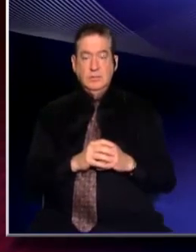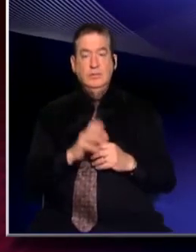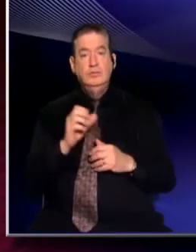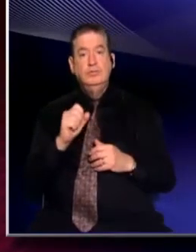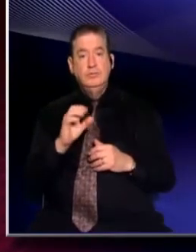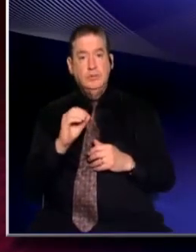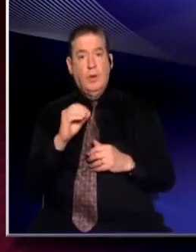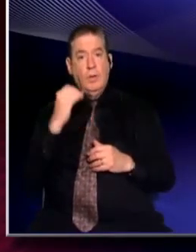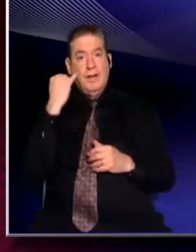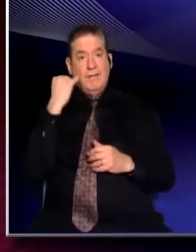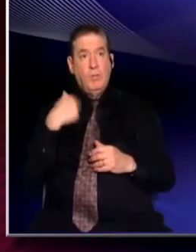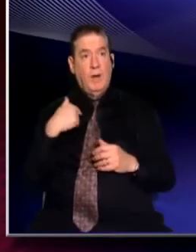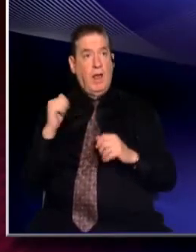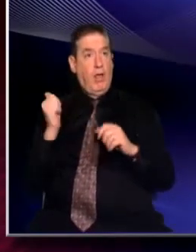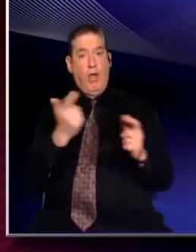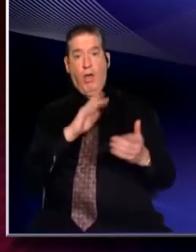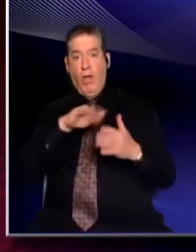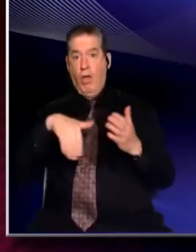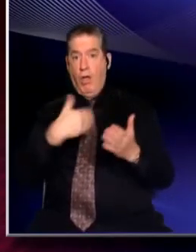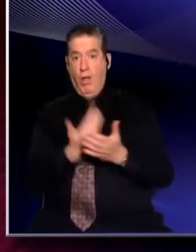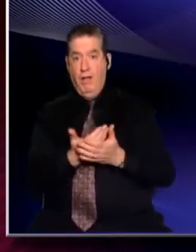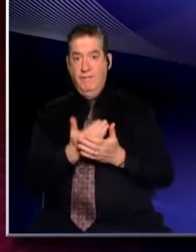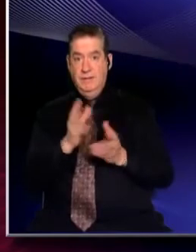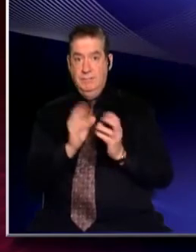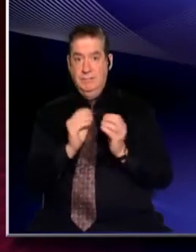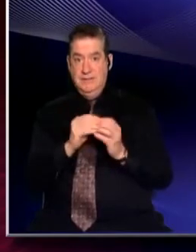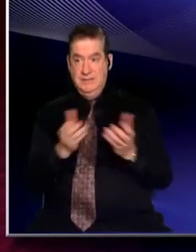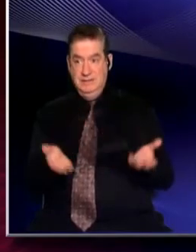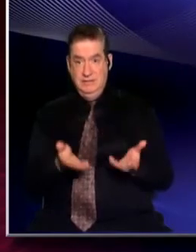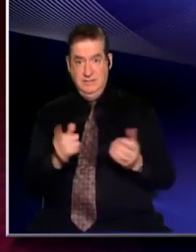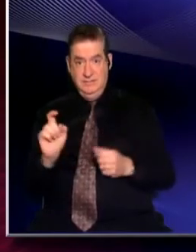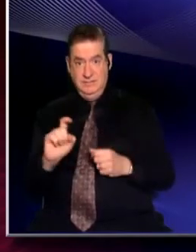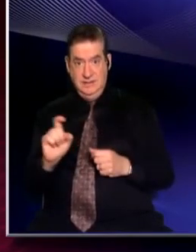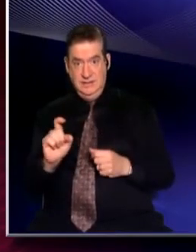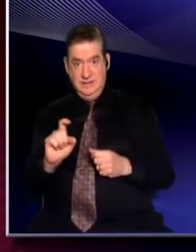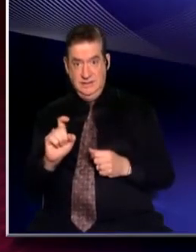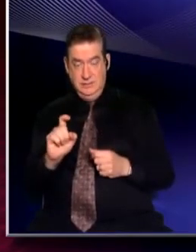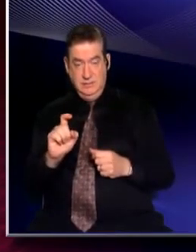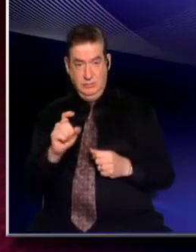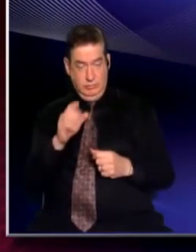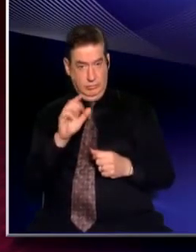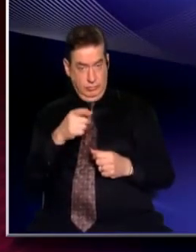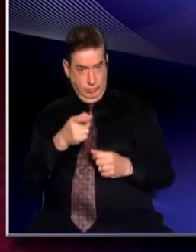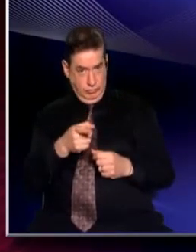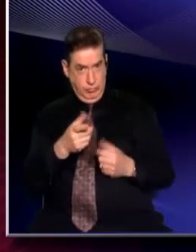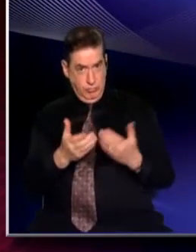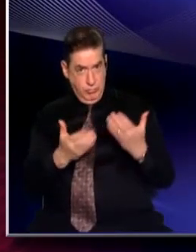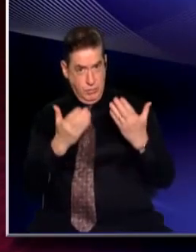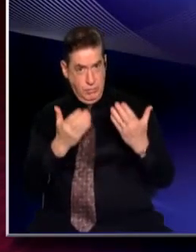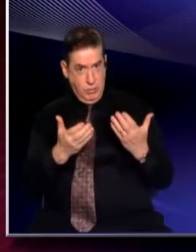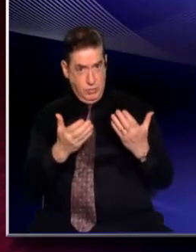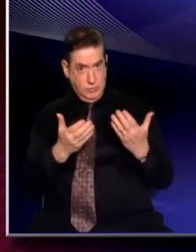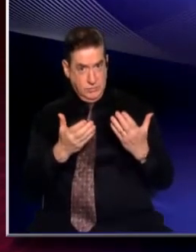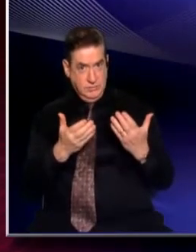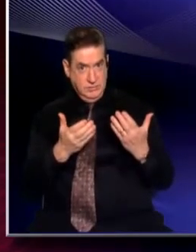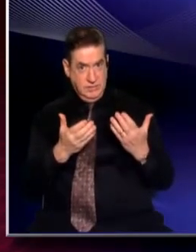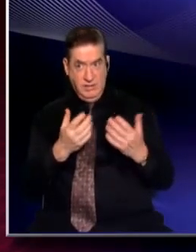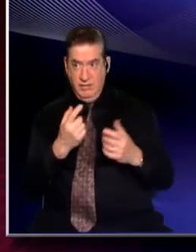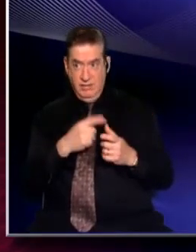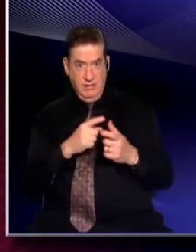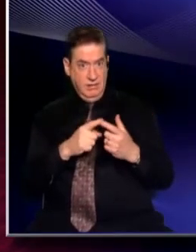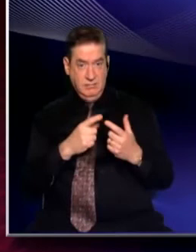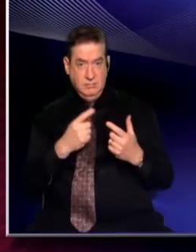So if we had all the meetings here in Phoenix, your proposal, would your proposal be just then